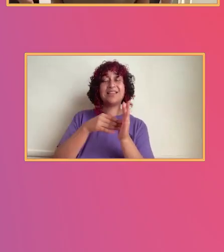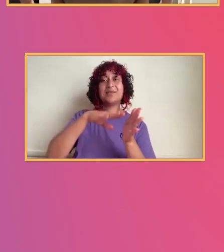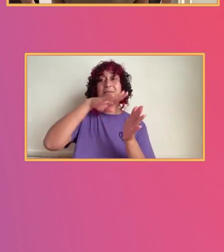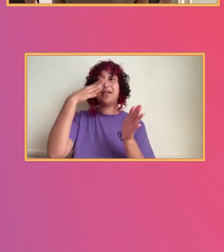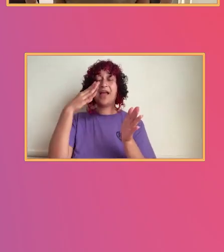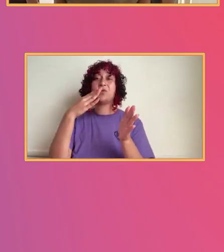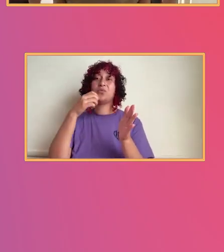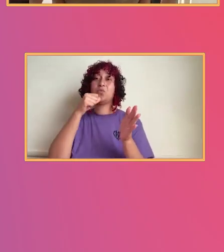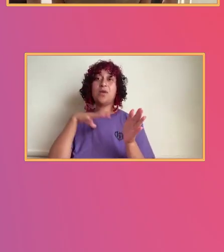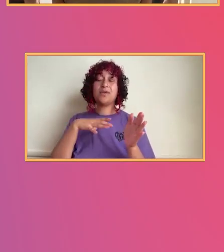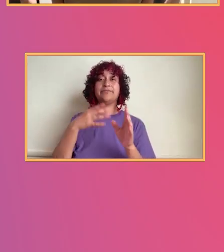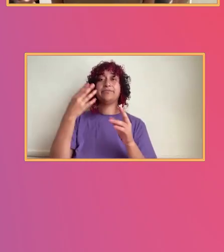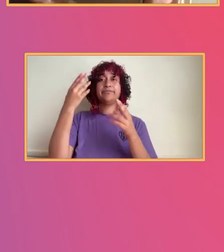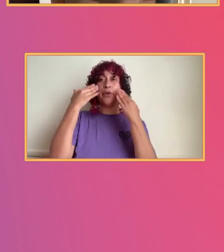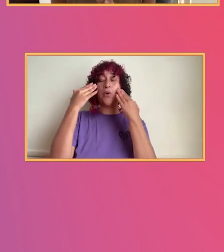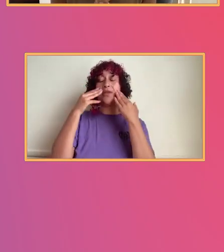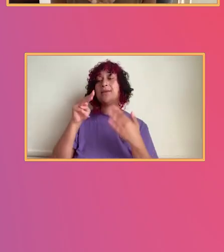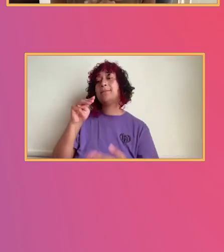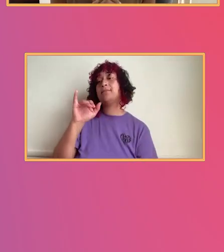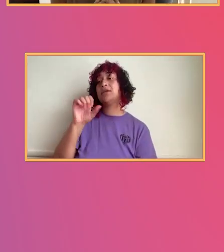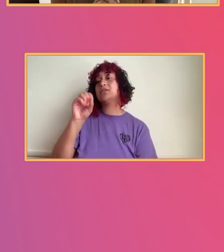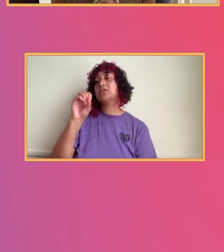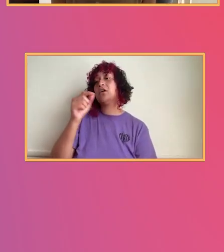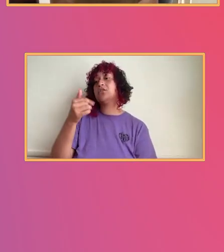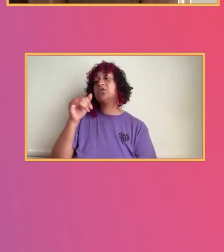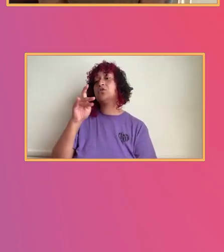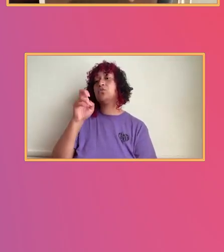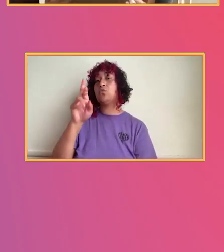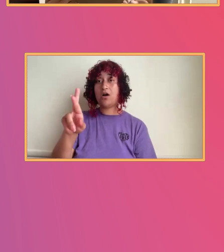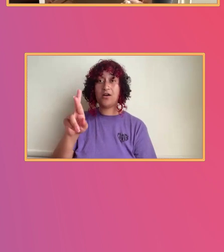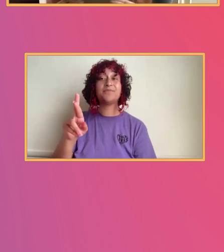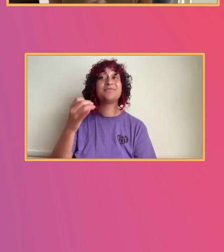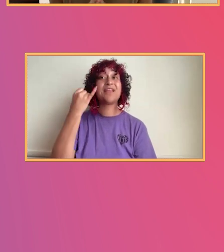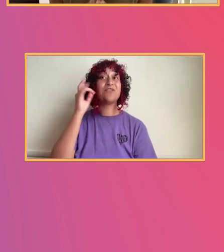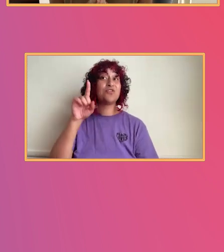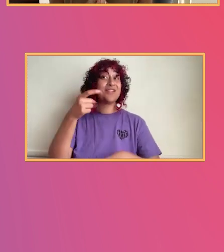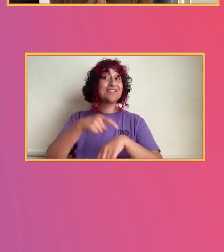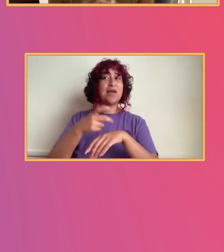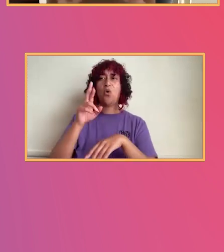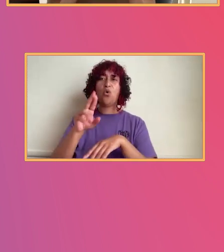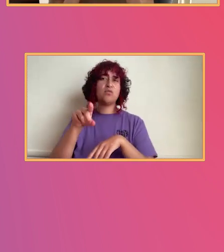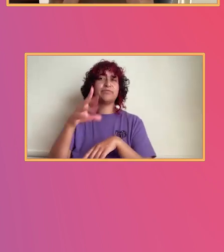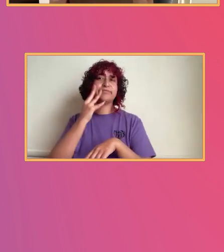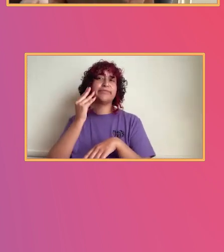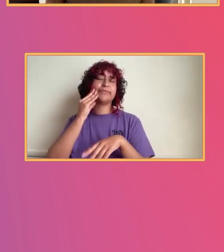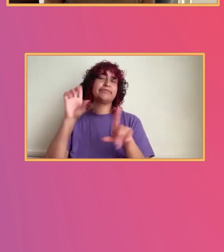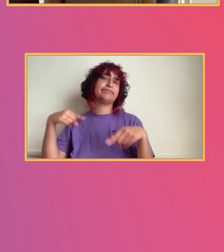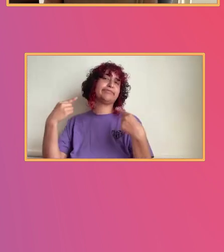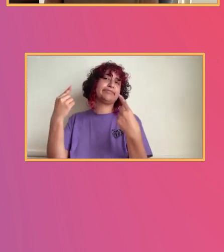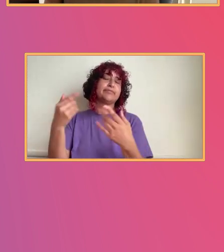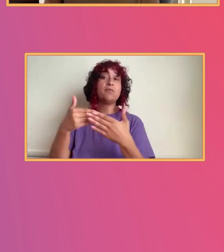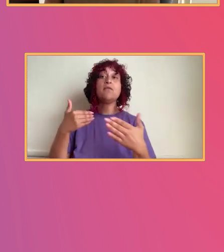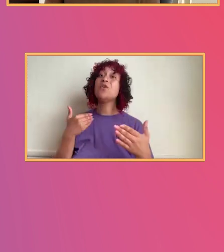if this is your first time here, or if this has been your church home for a very long time, welcome, and a little bit of housekeeping. If you want to turn on